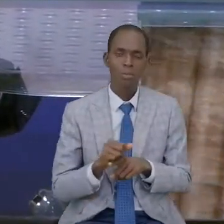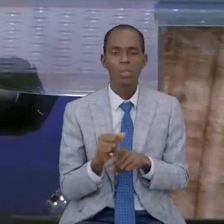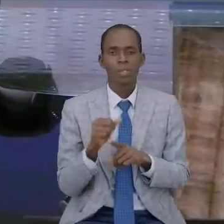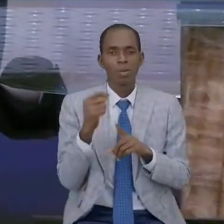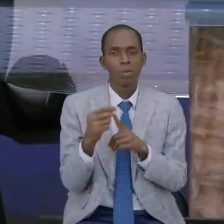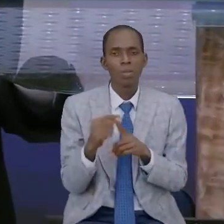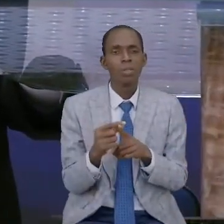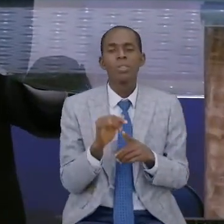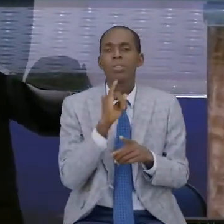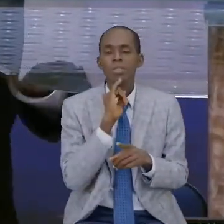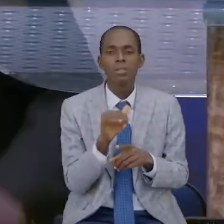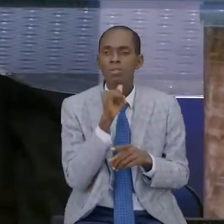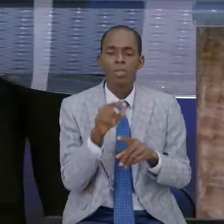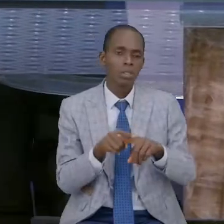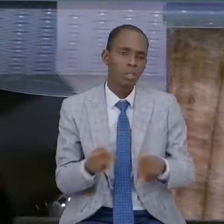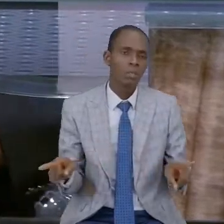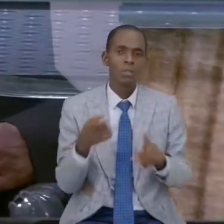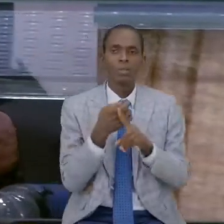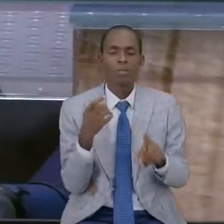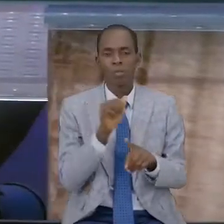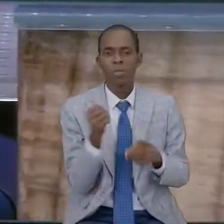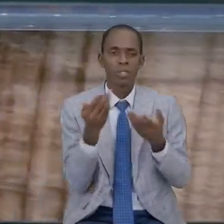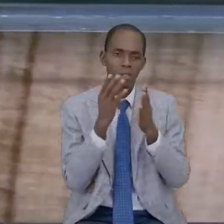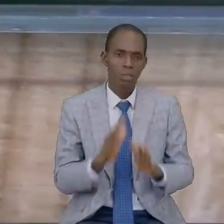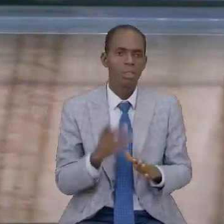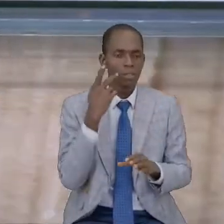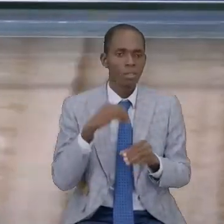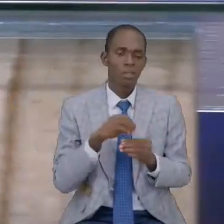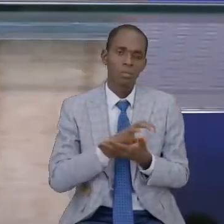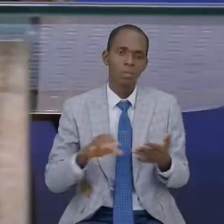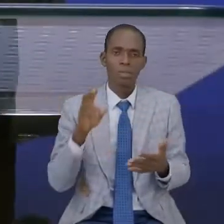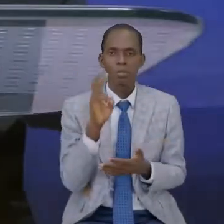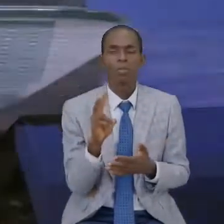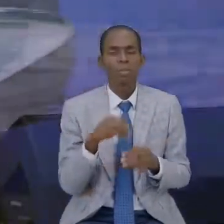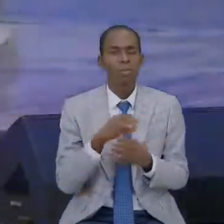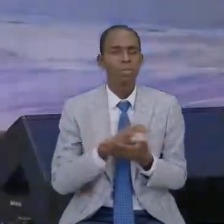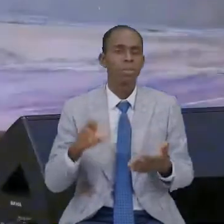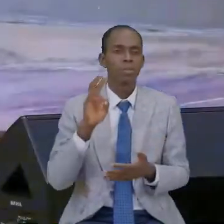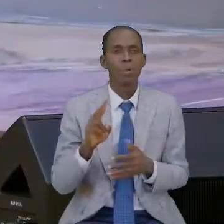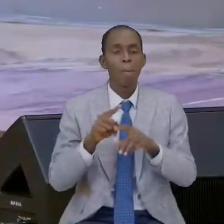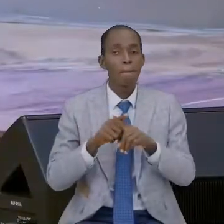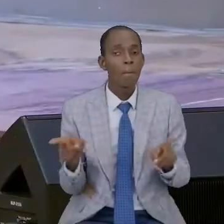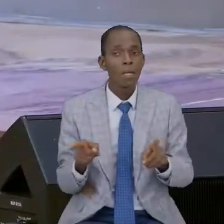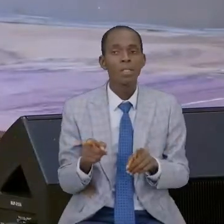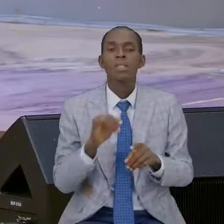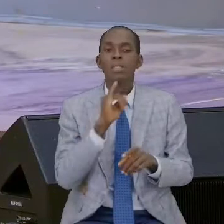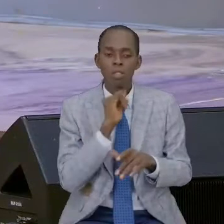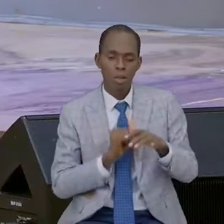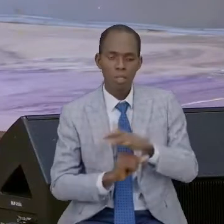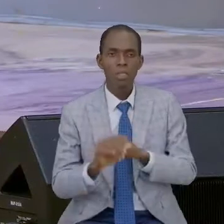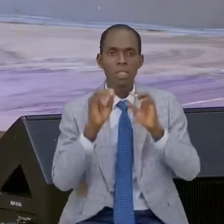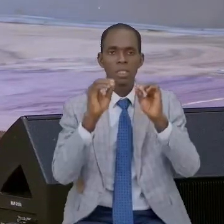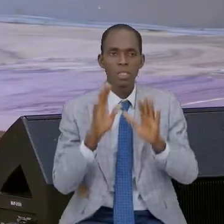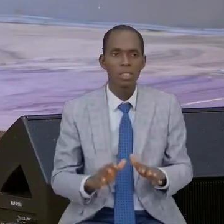terms, is no different from a servant. Look at verse 2. It says in verse 2, but he's under tutors and